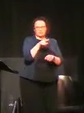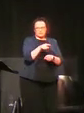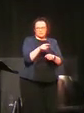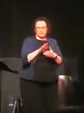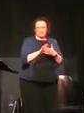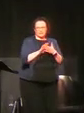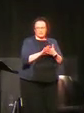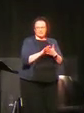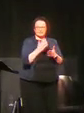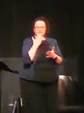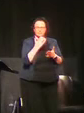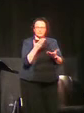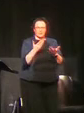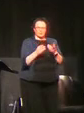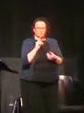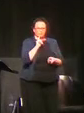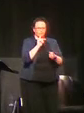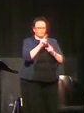today.